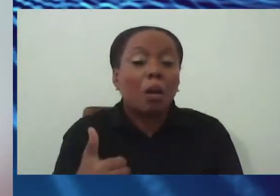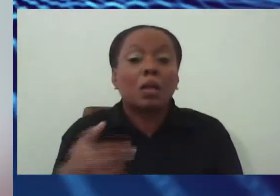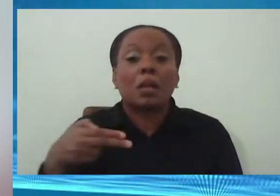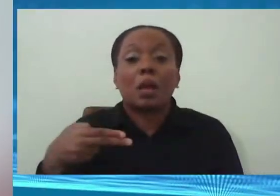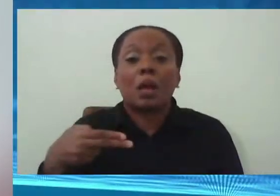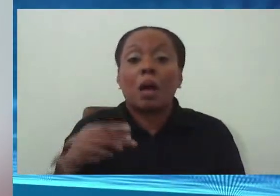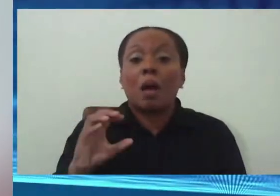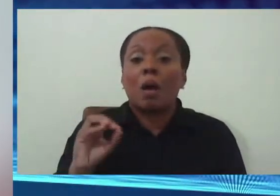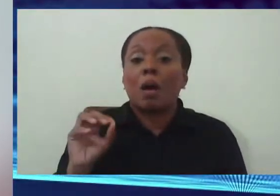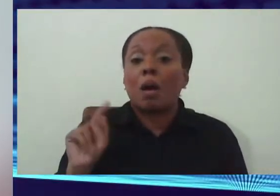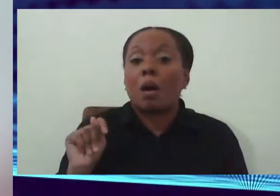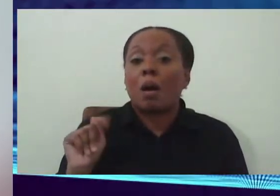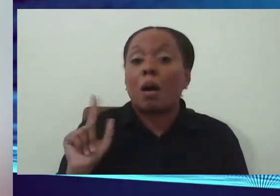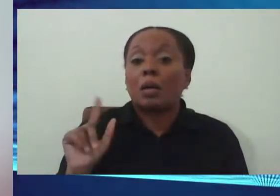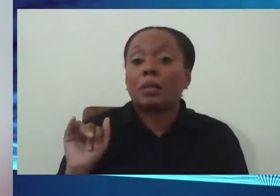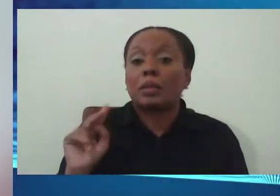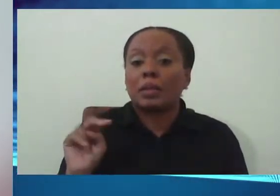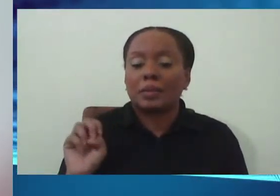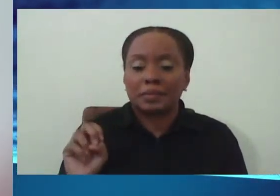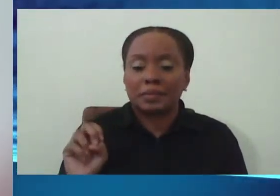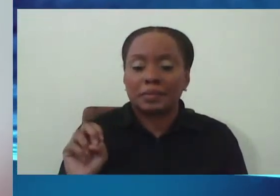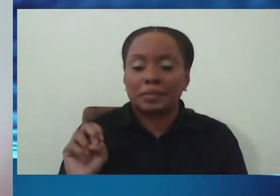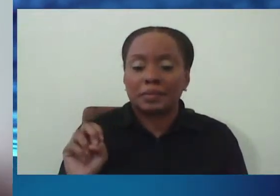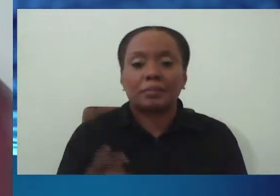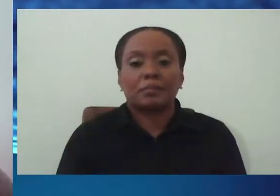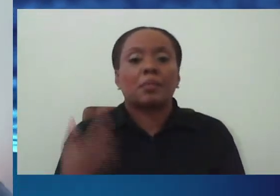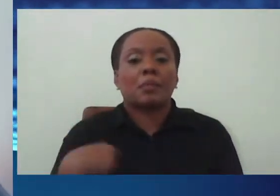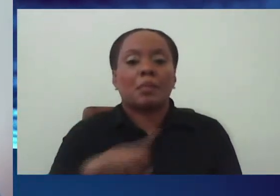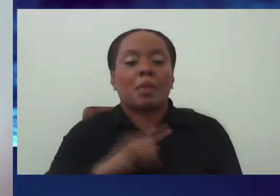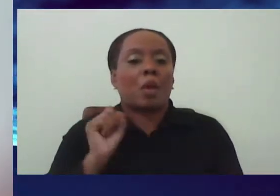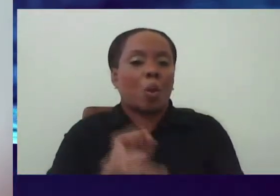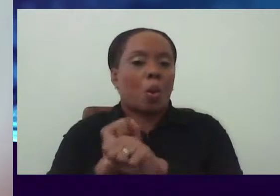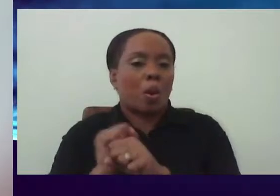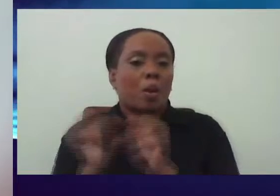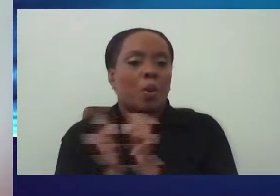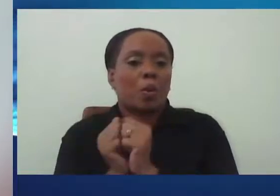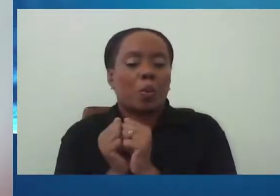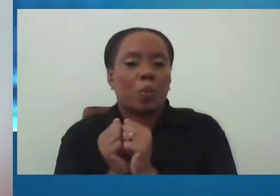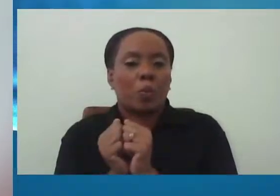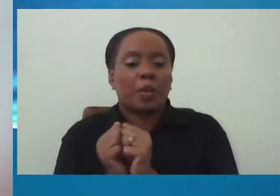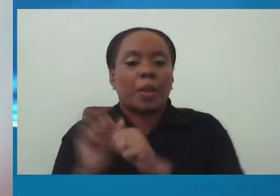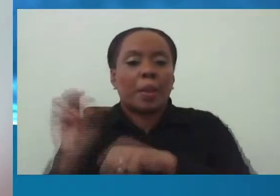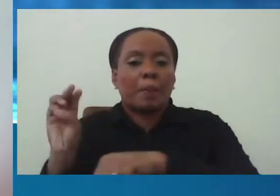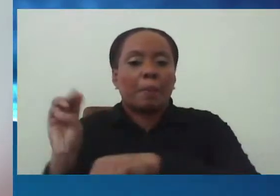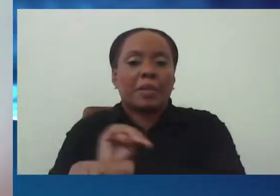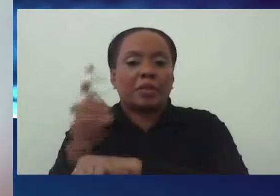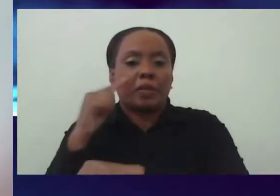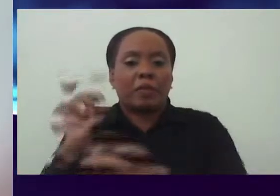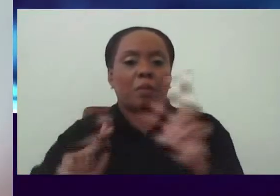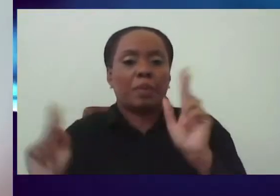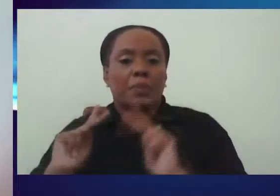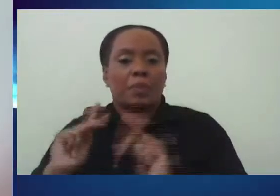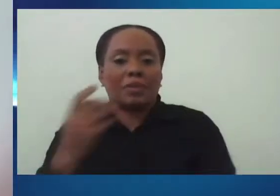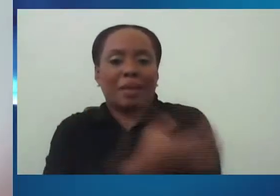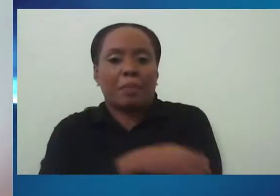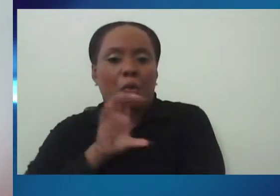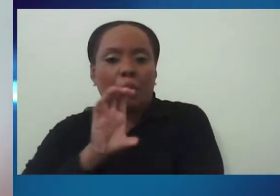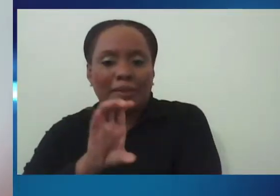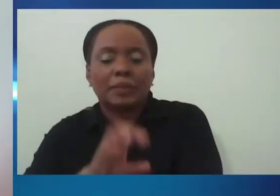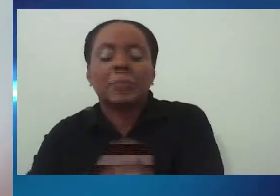work with our partners over at Ministry of People Empowerment and Elder Affairs. They've made available to us